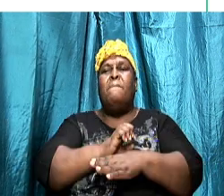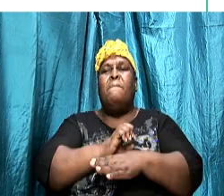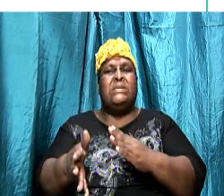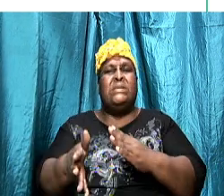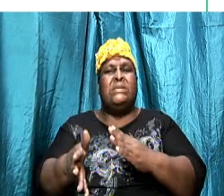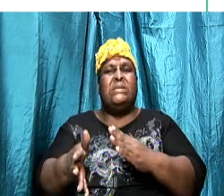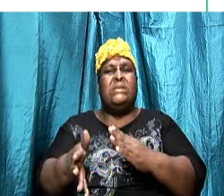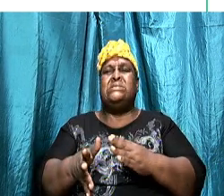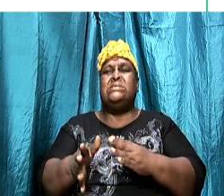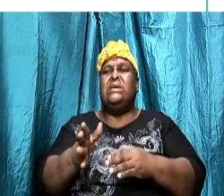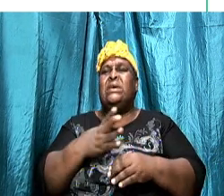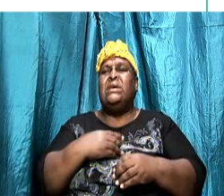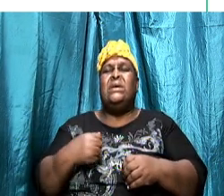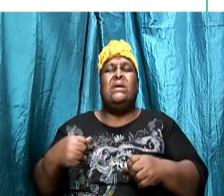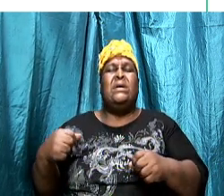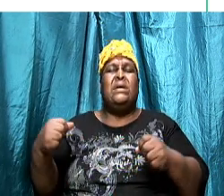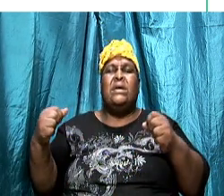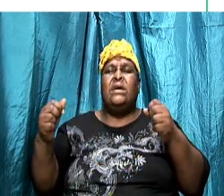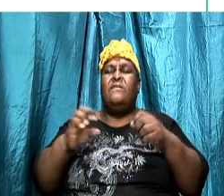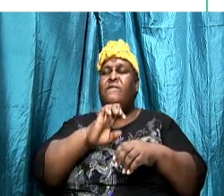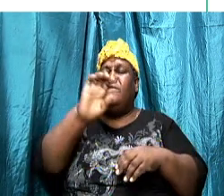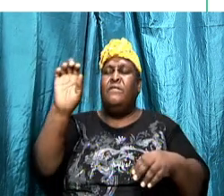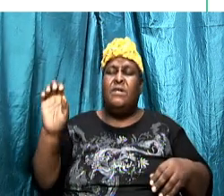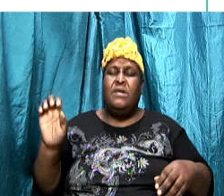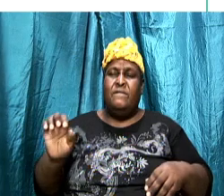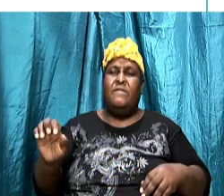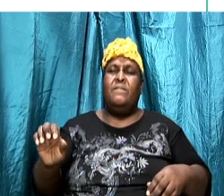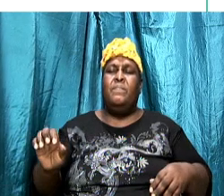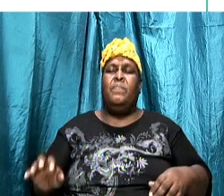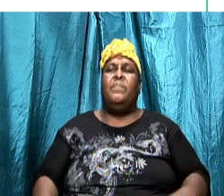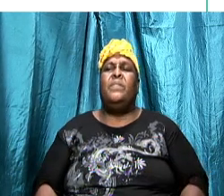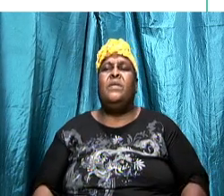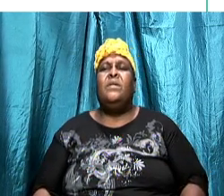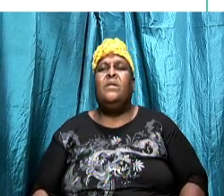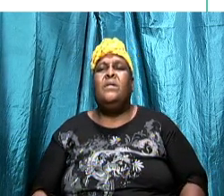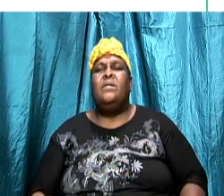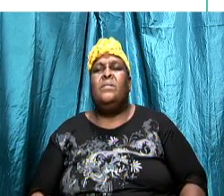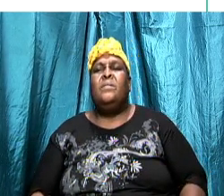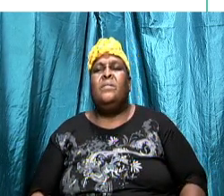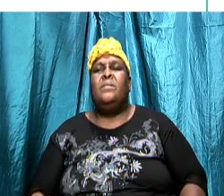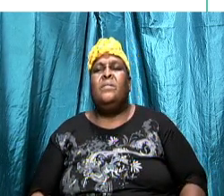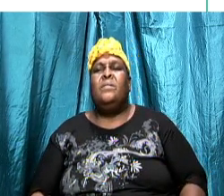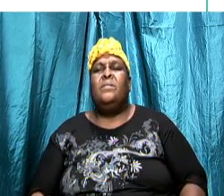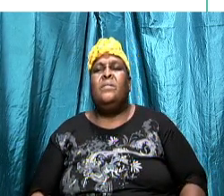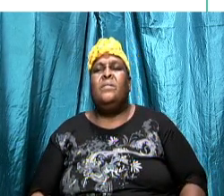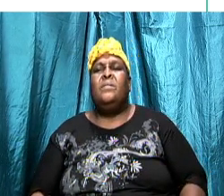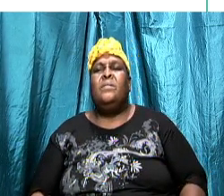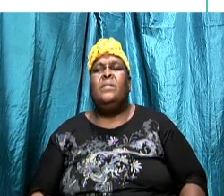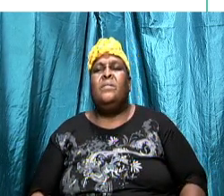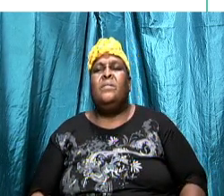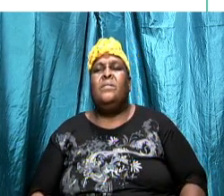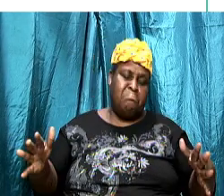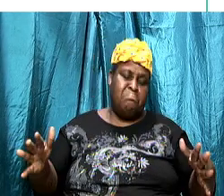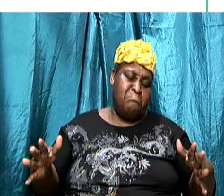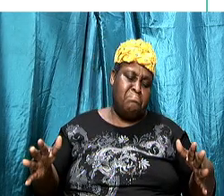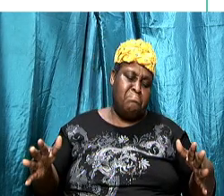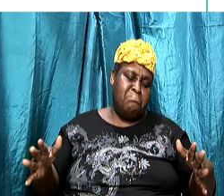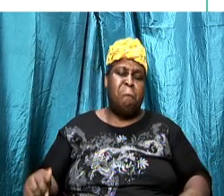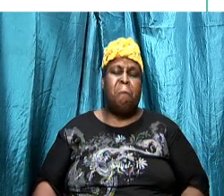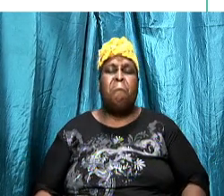cases where it probably wasn't, we won't get into that now because of time, and it is complete and it is